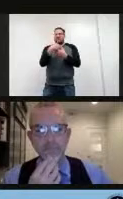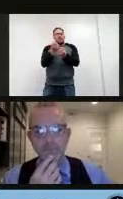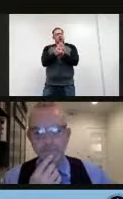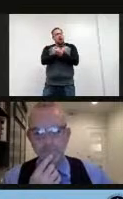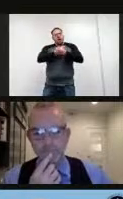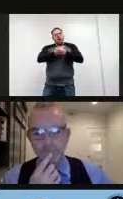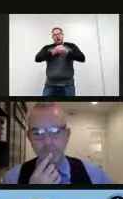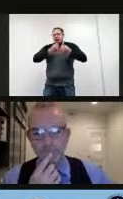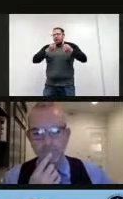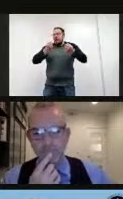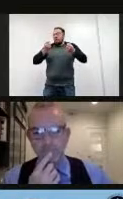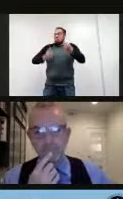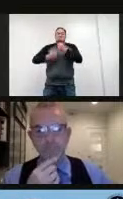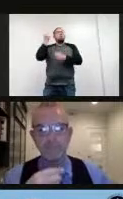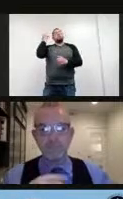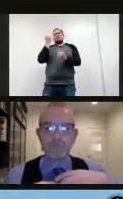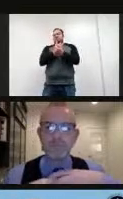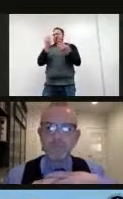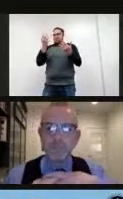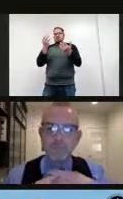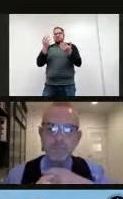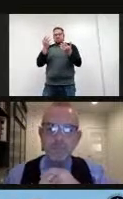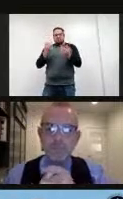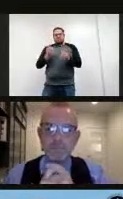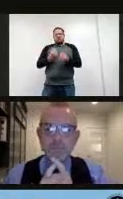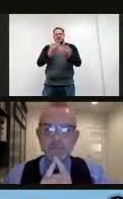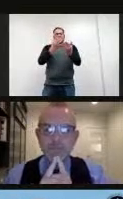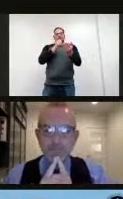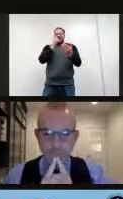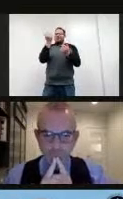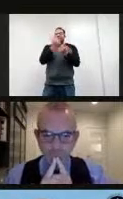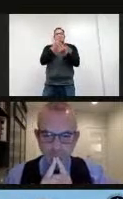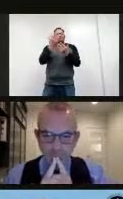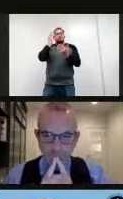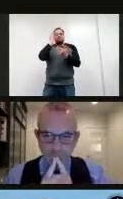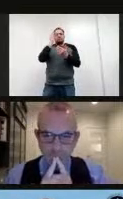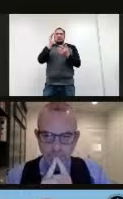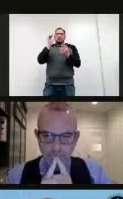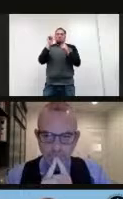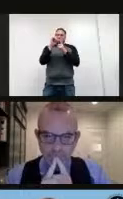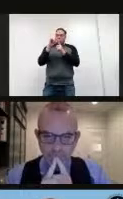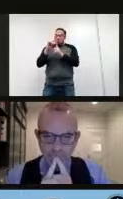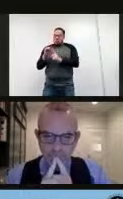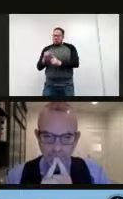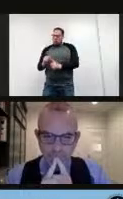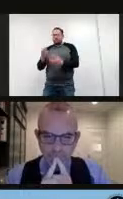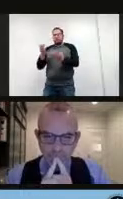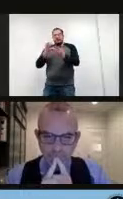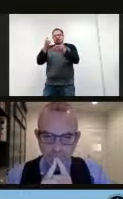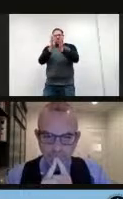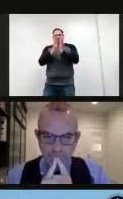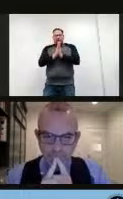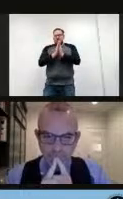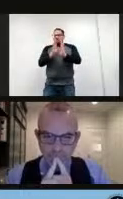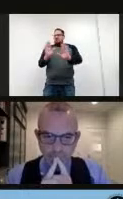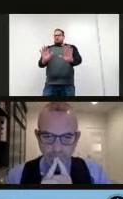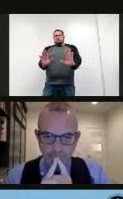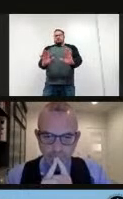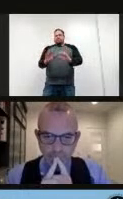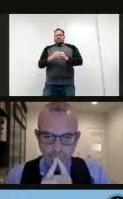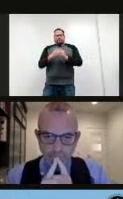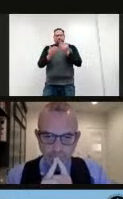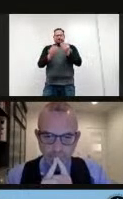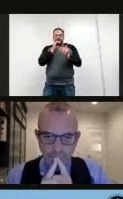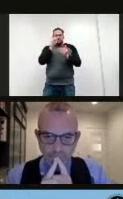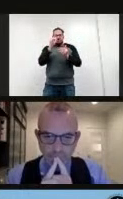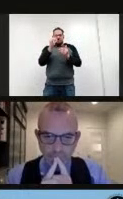brought forward. Not everything you see will be word for word what the director requested. It may not also be right